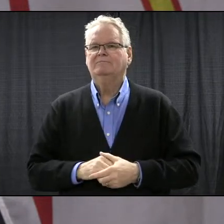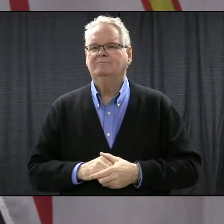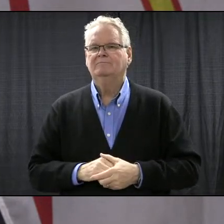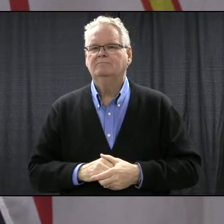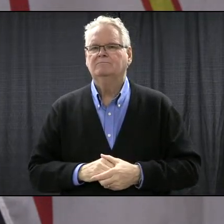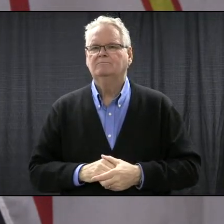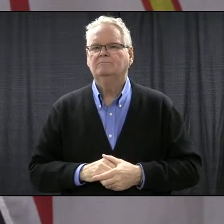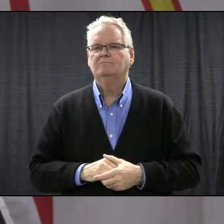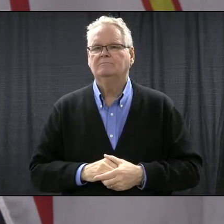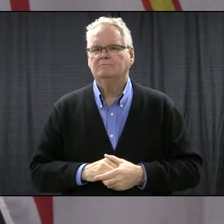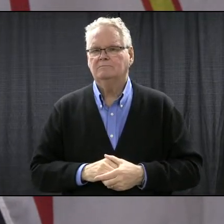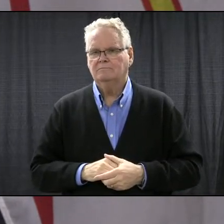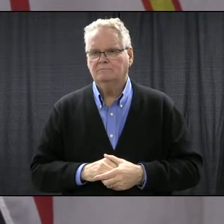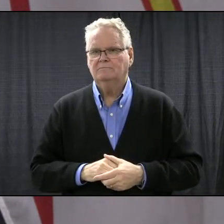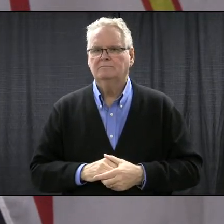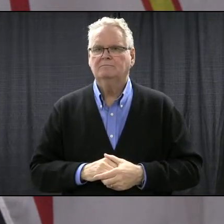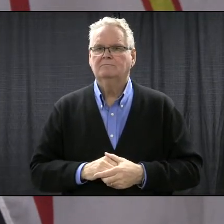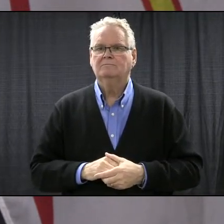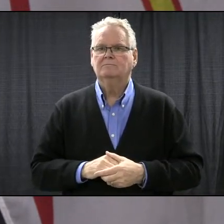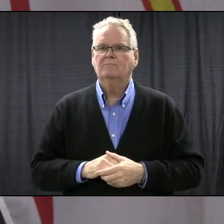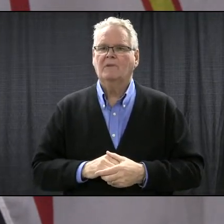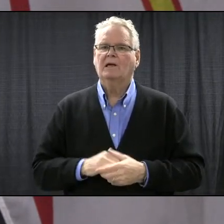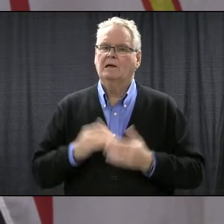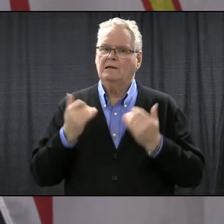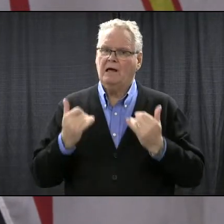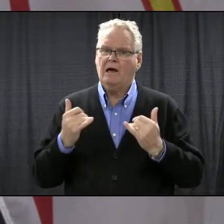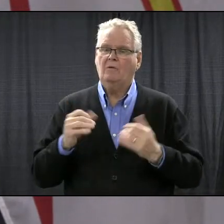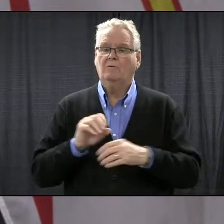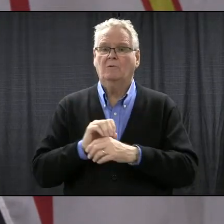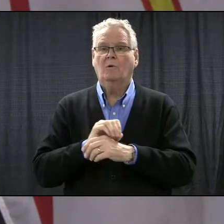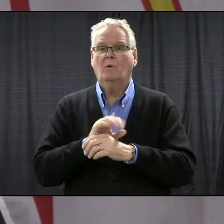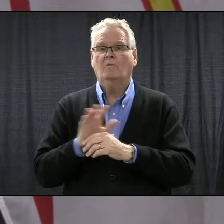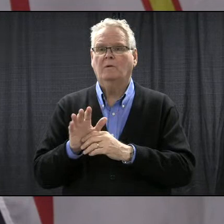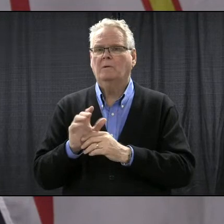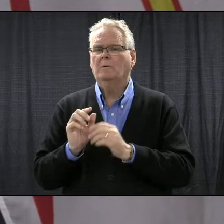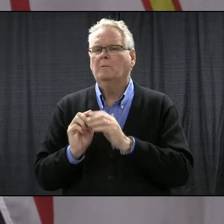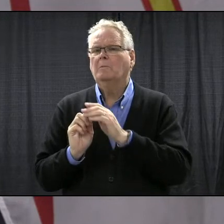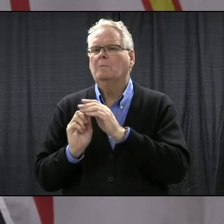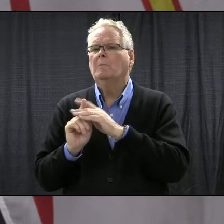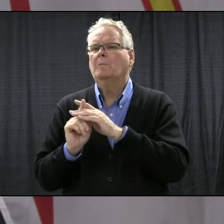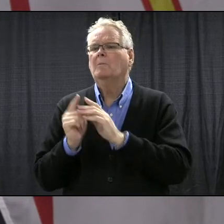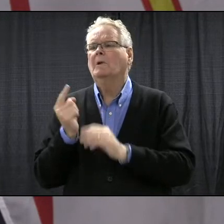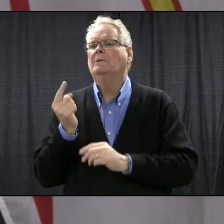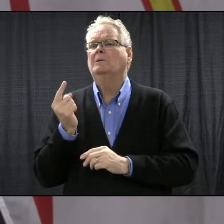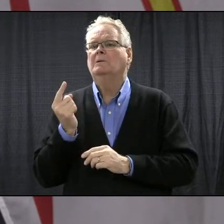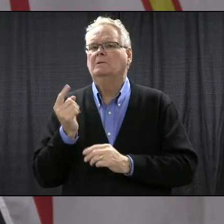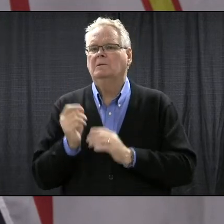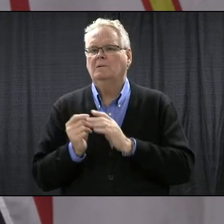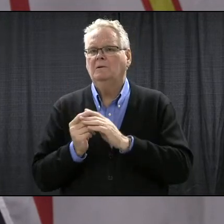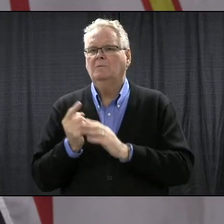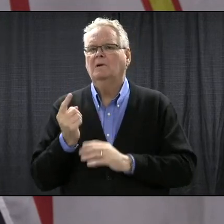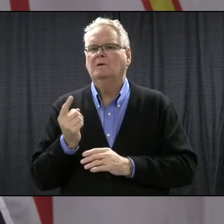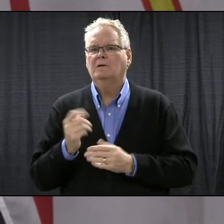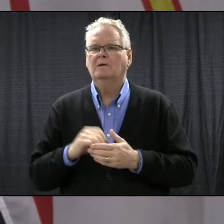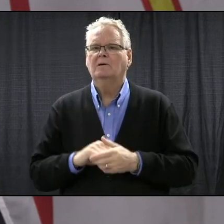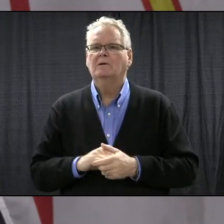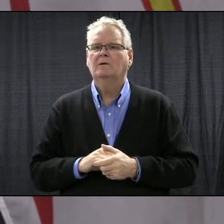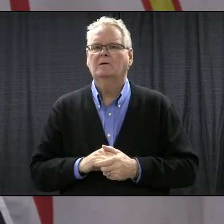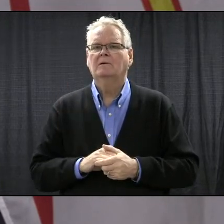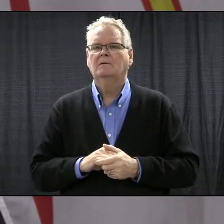that circulates and that, from time to time we may see cases of. As more and more of us are